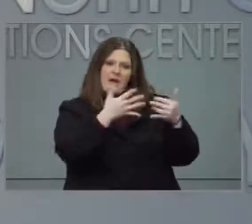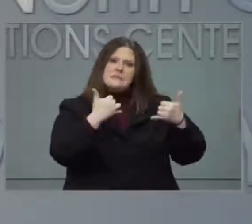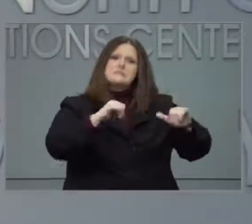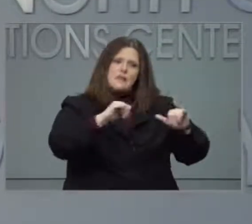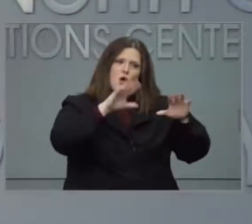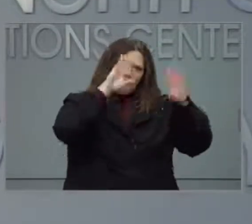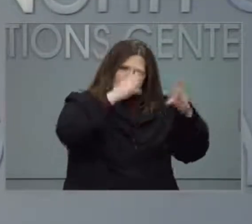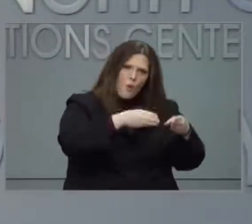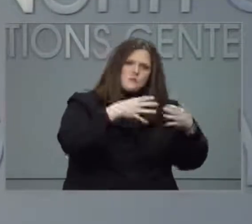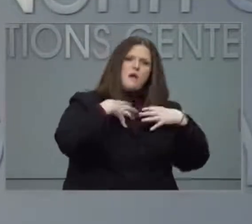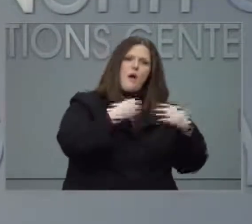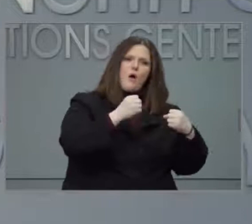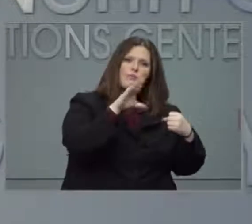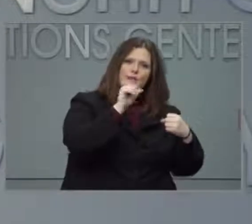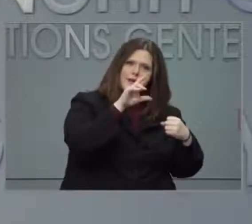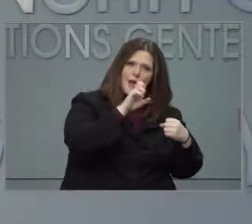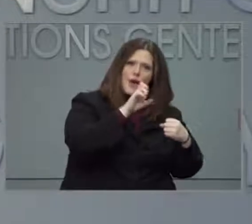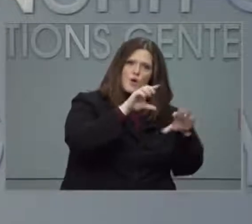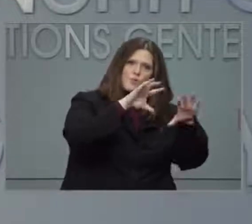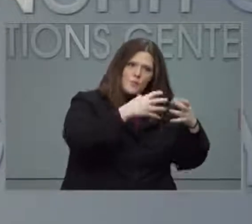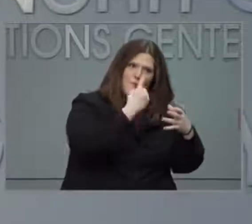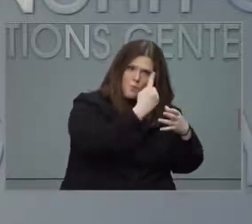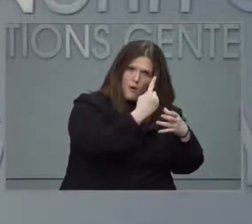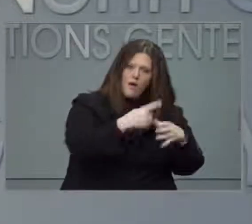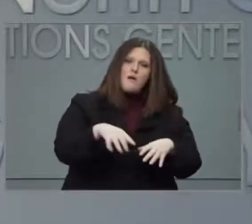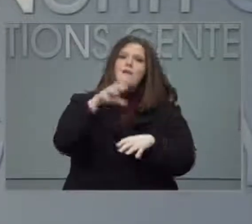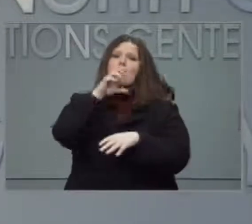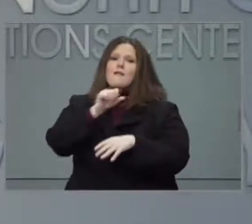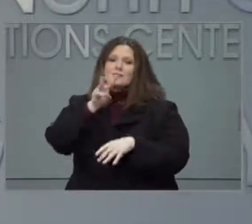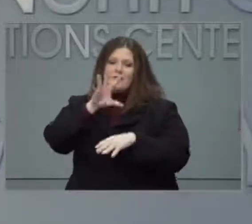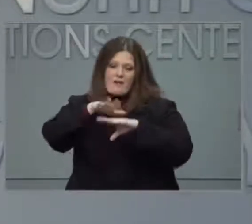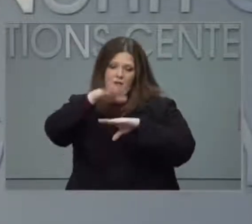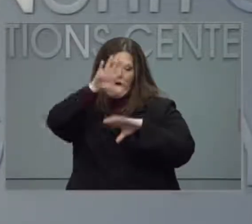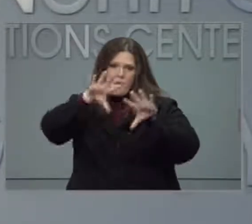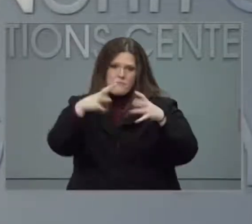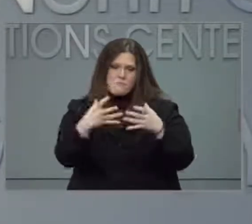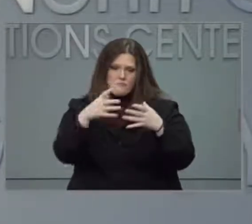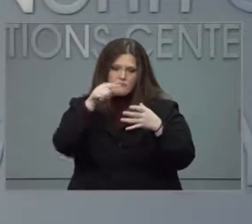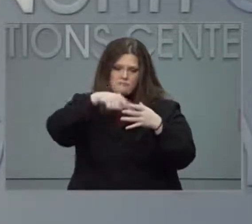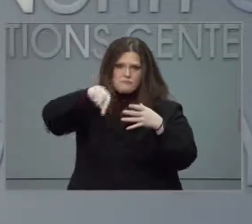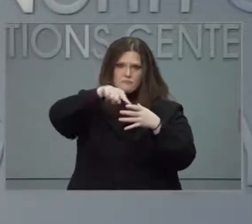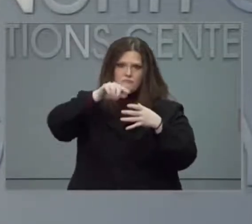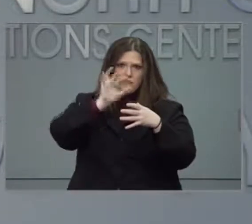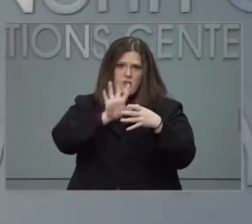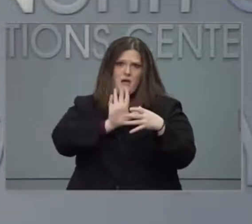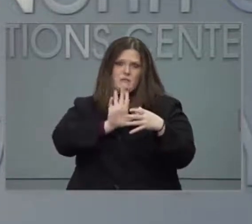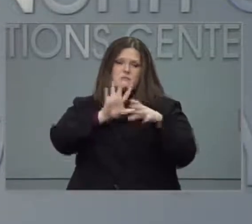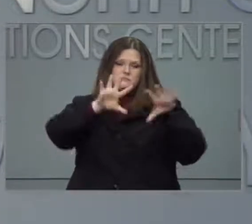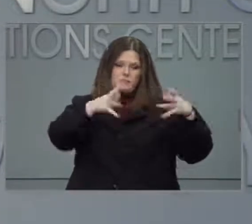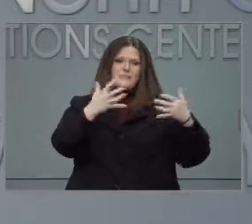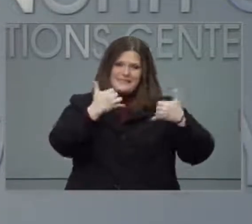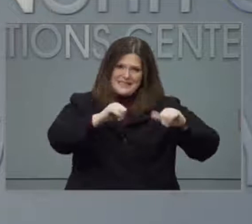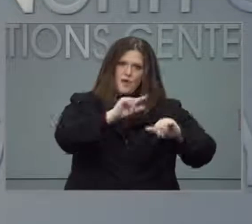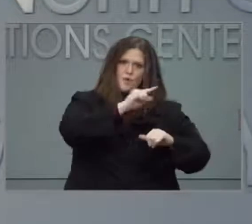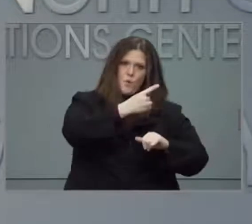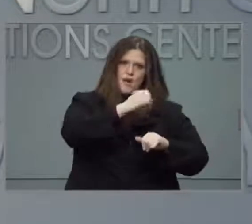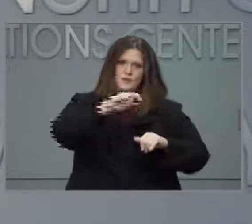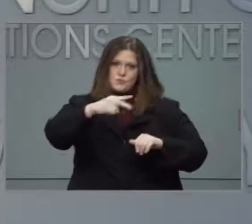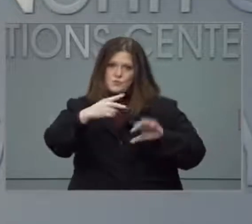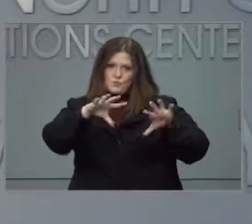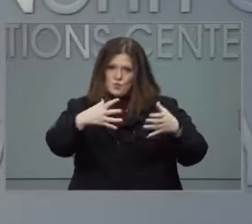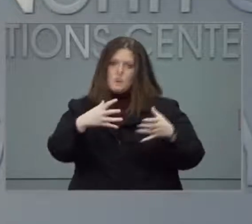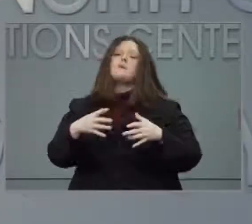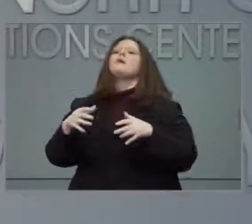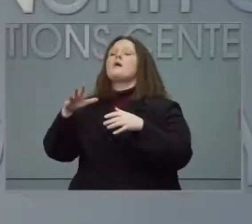2, that is, people age 65 and up, and our frontline healthcare workers. On March 10th,